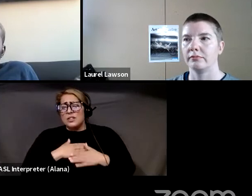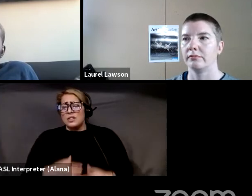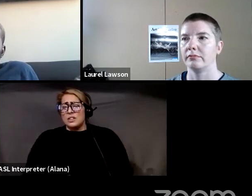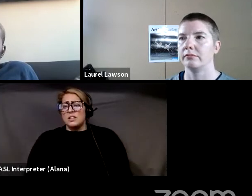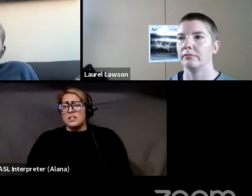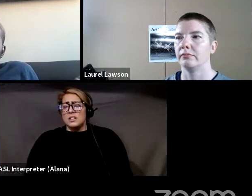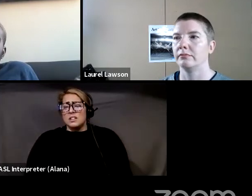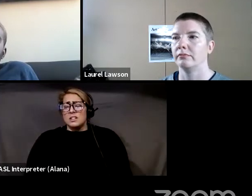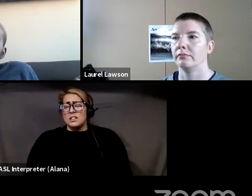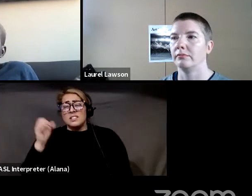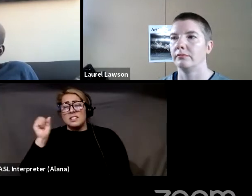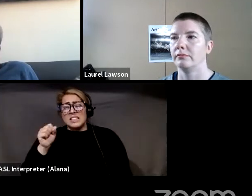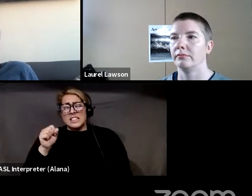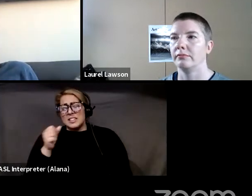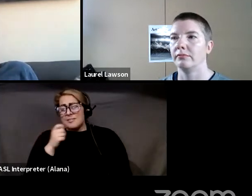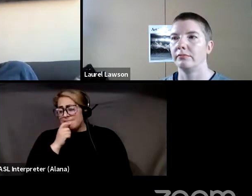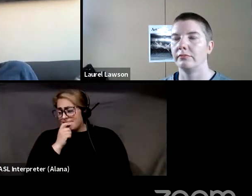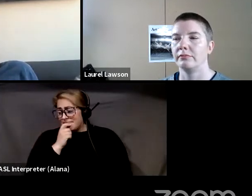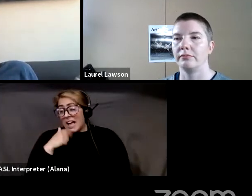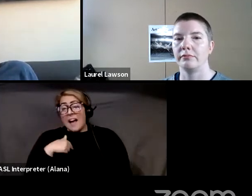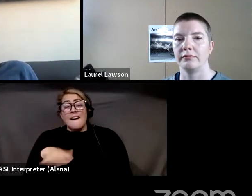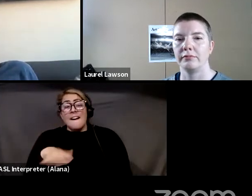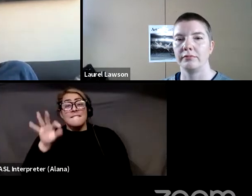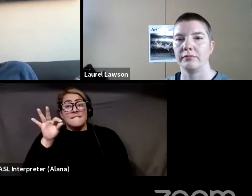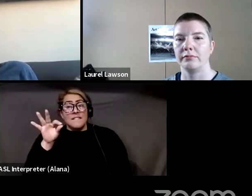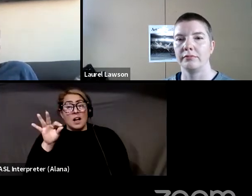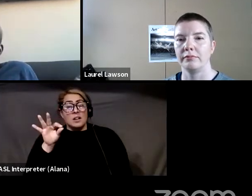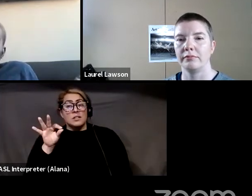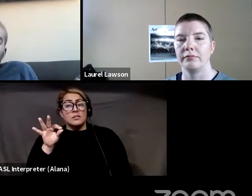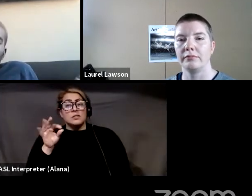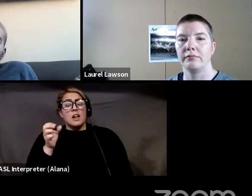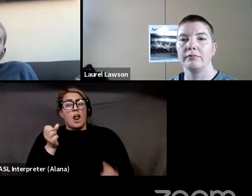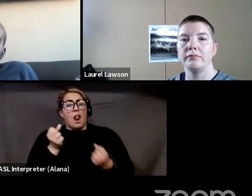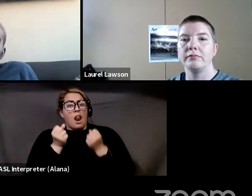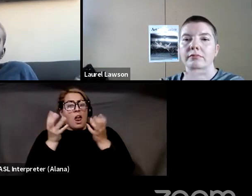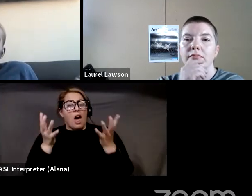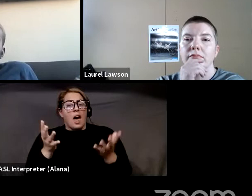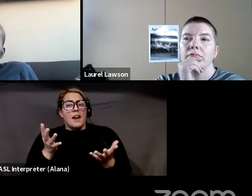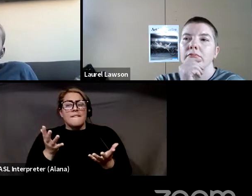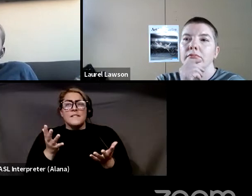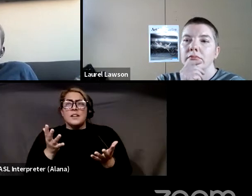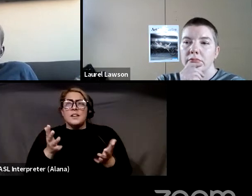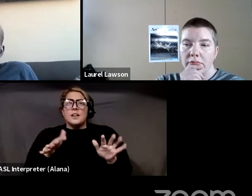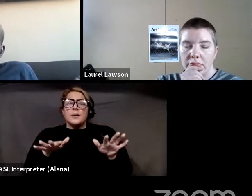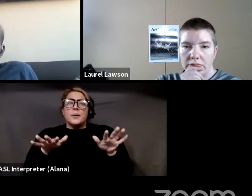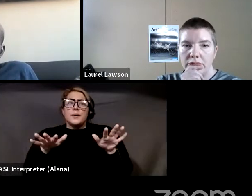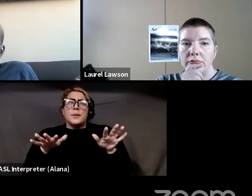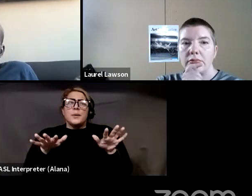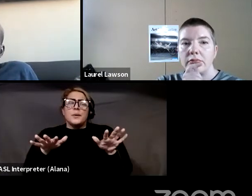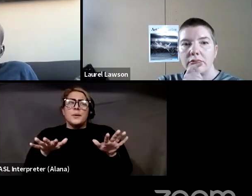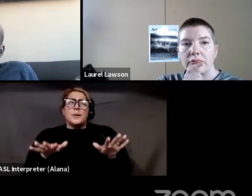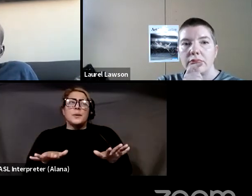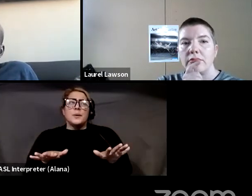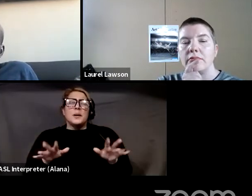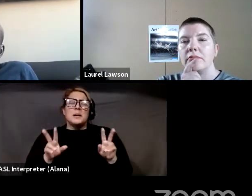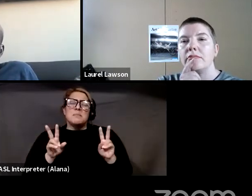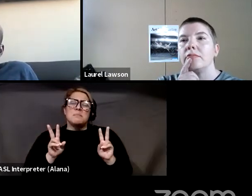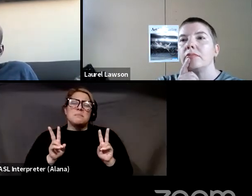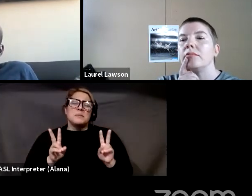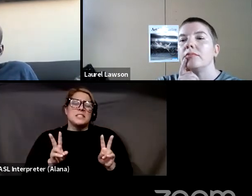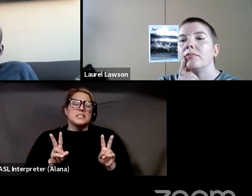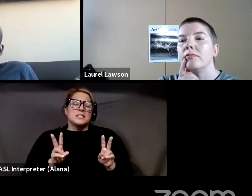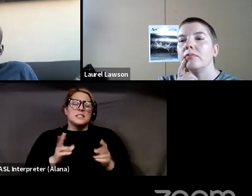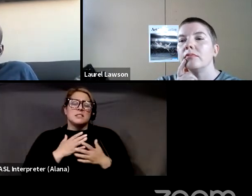And yeah, like I found a lot of solace within Tai Chi because it's so